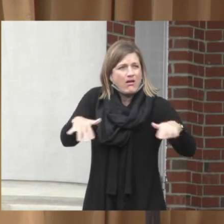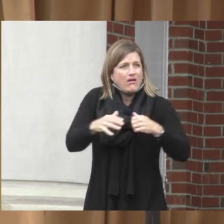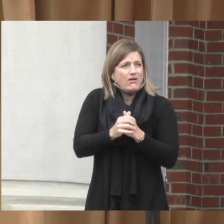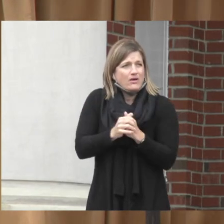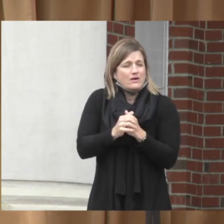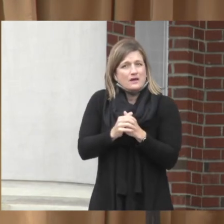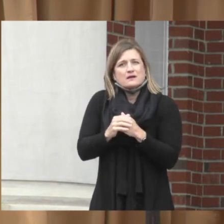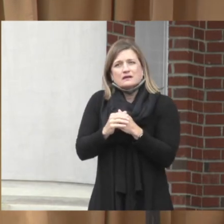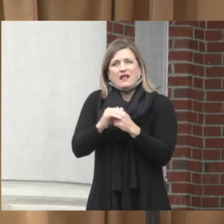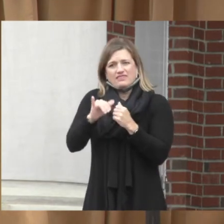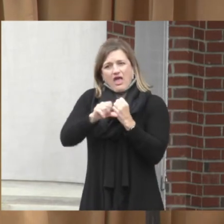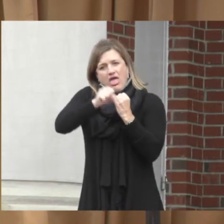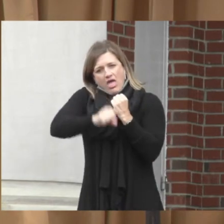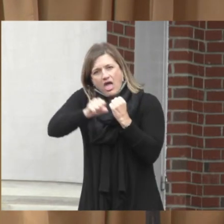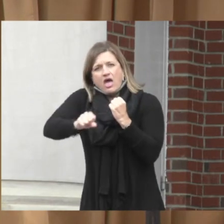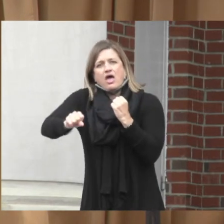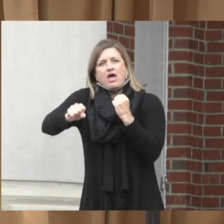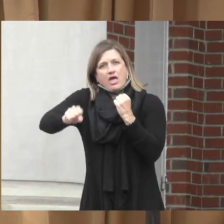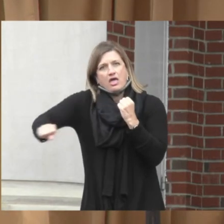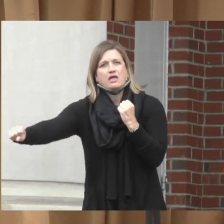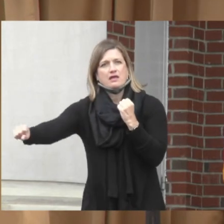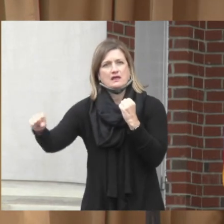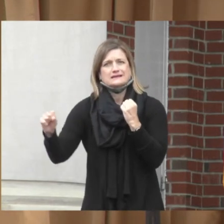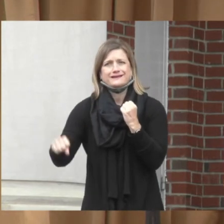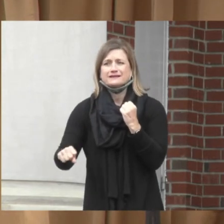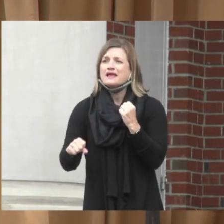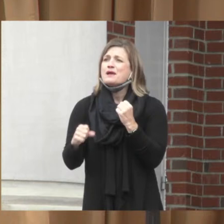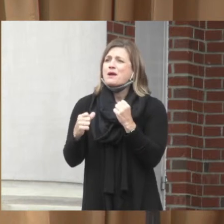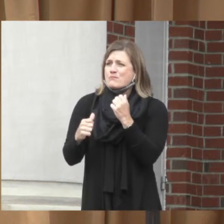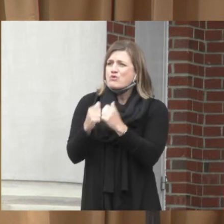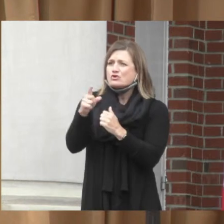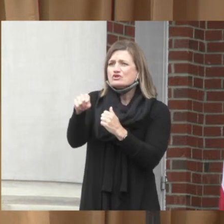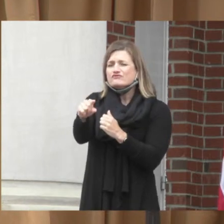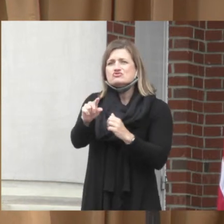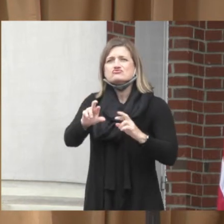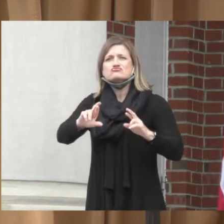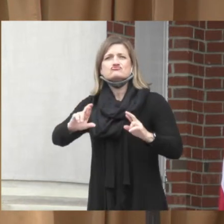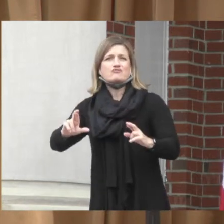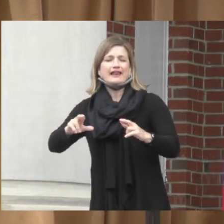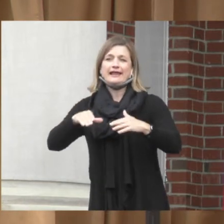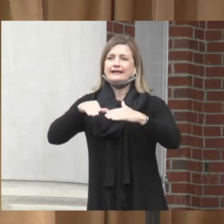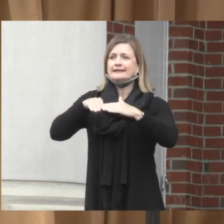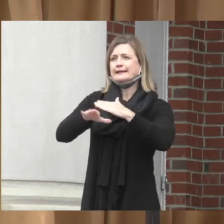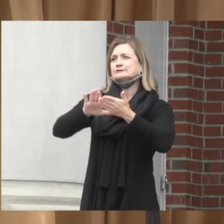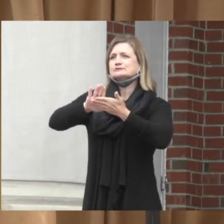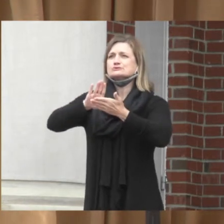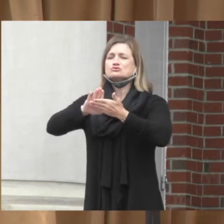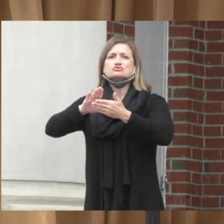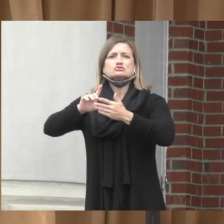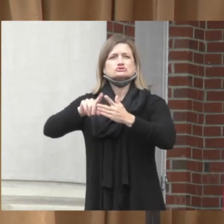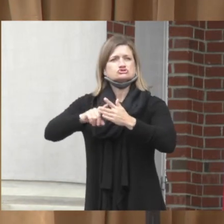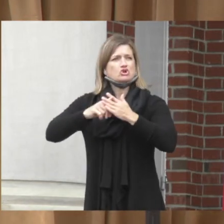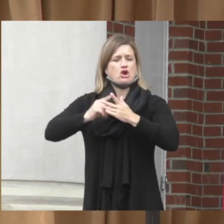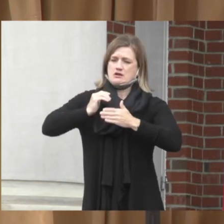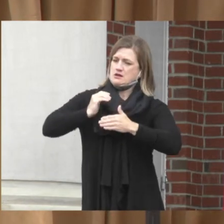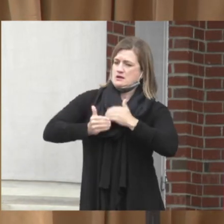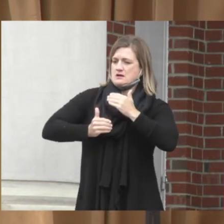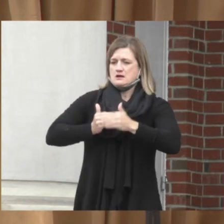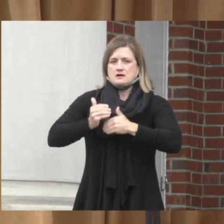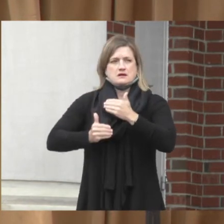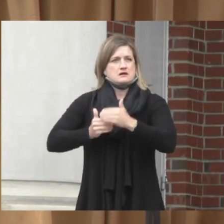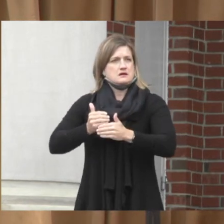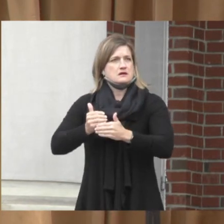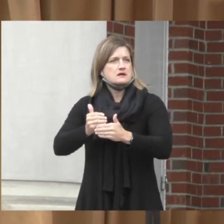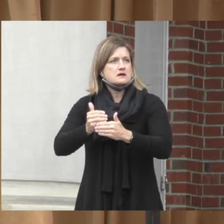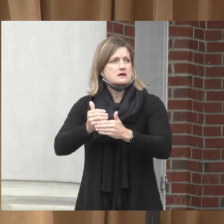us could have imagined. Many of you had just gotten settled really into the academic rigor and kind of cadence of higher education